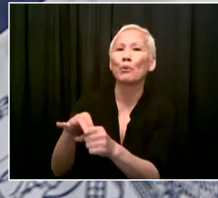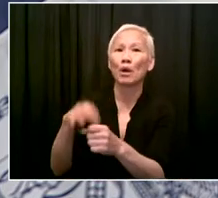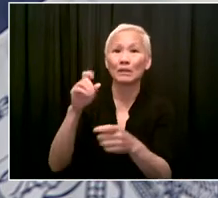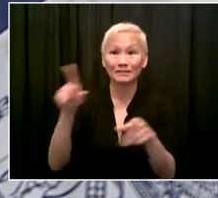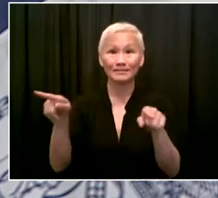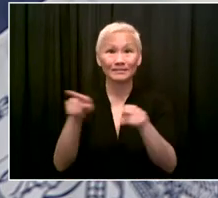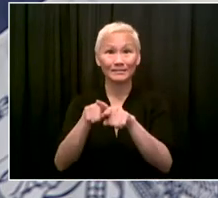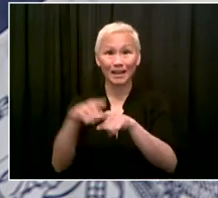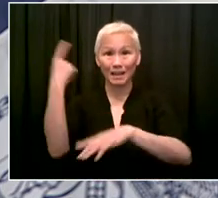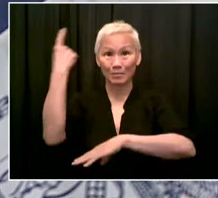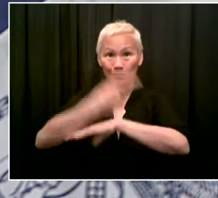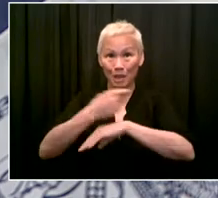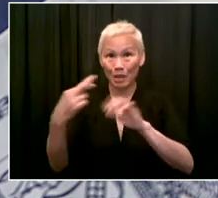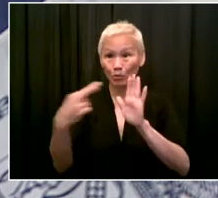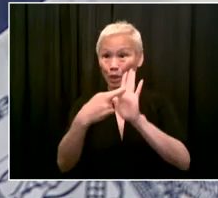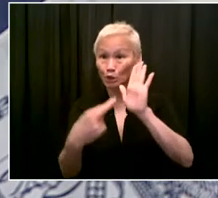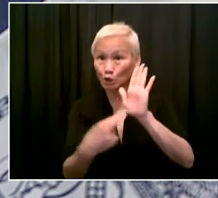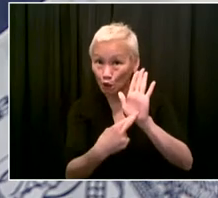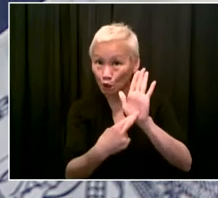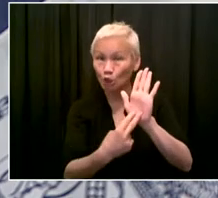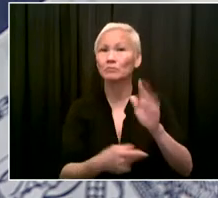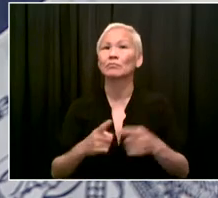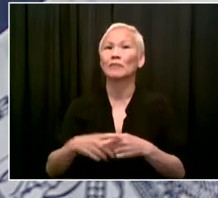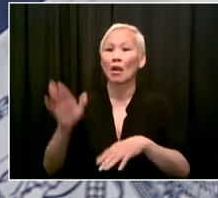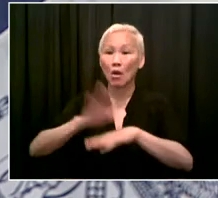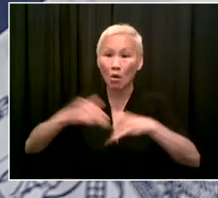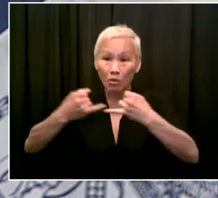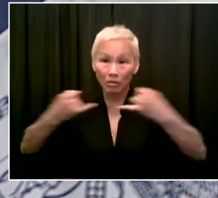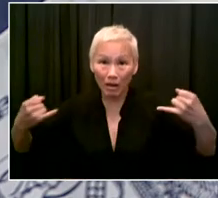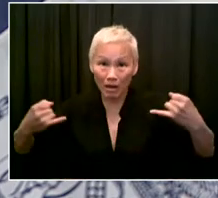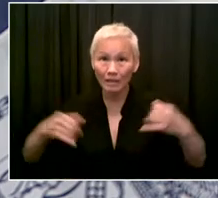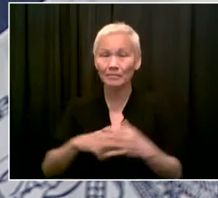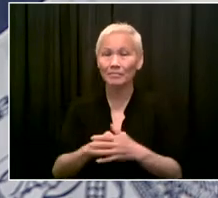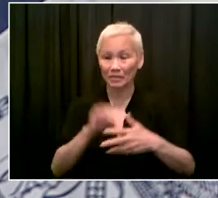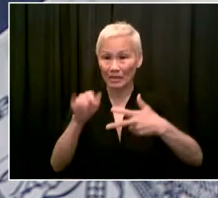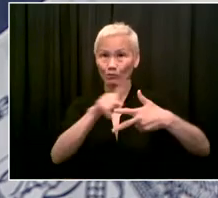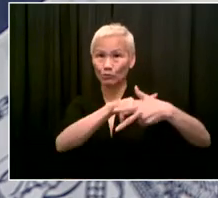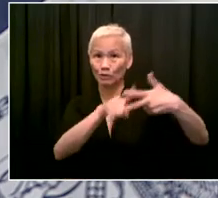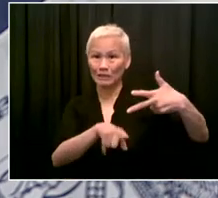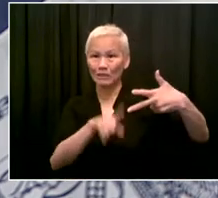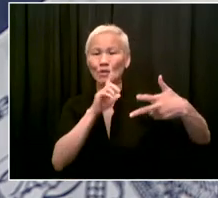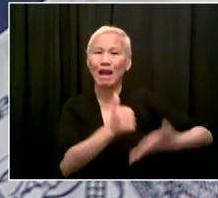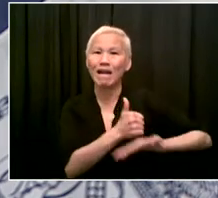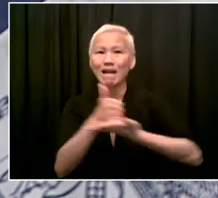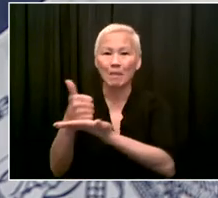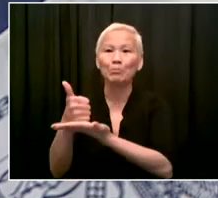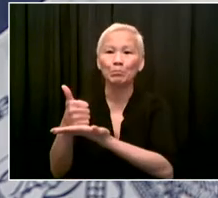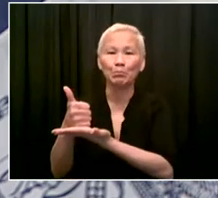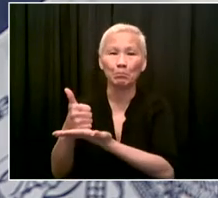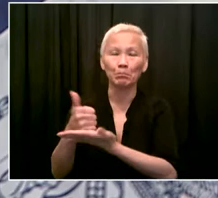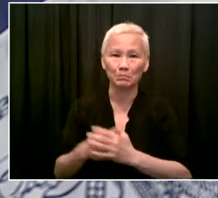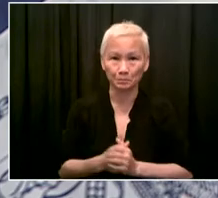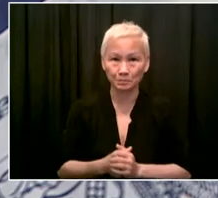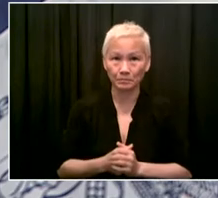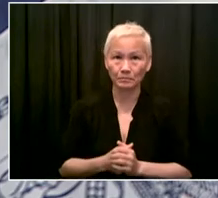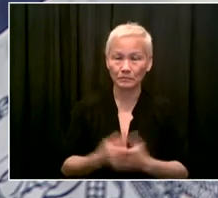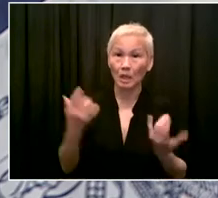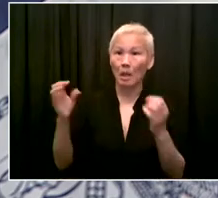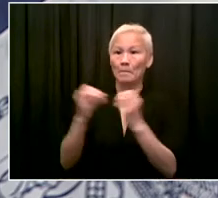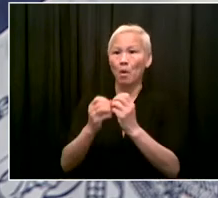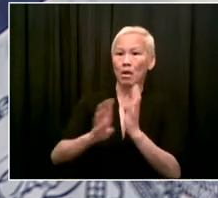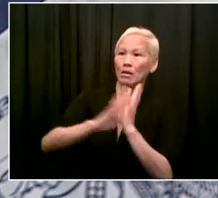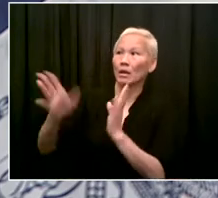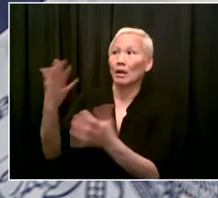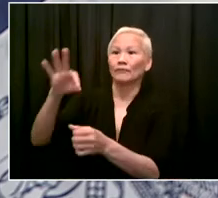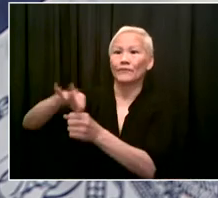clearly increase turnout. But I think the big point here is we have to keep making the